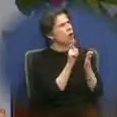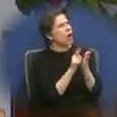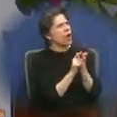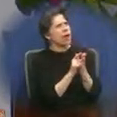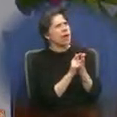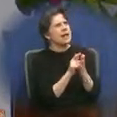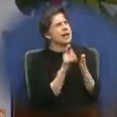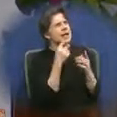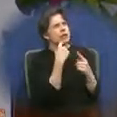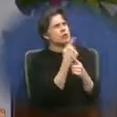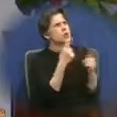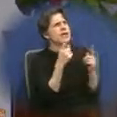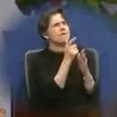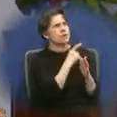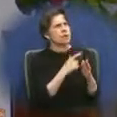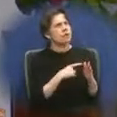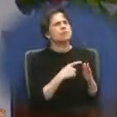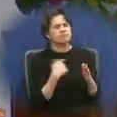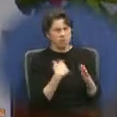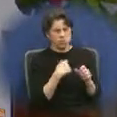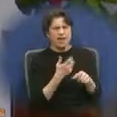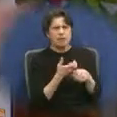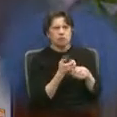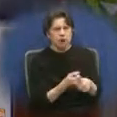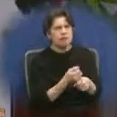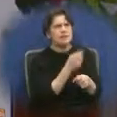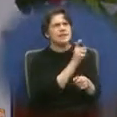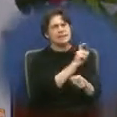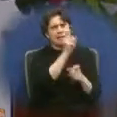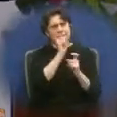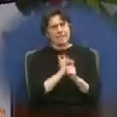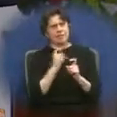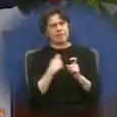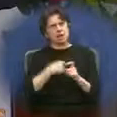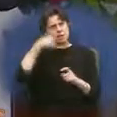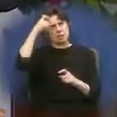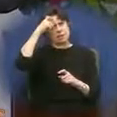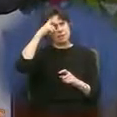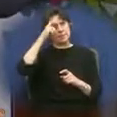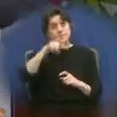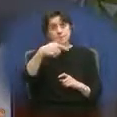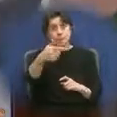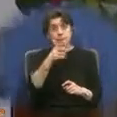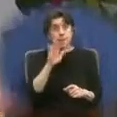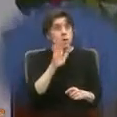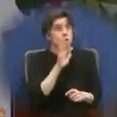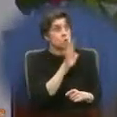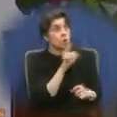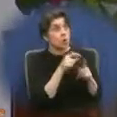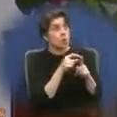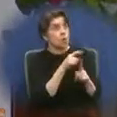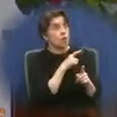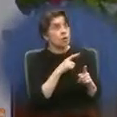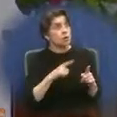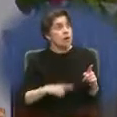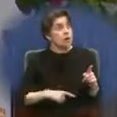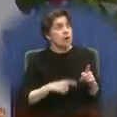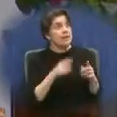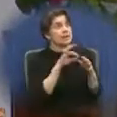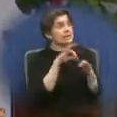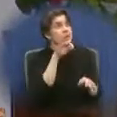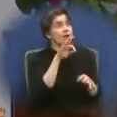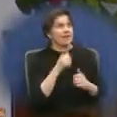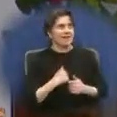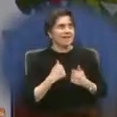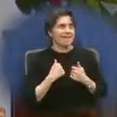The decree of the Lord is trustworthy, giving wisdom to the simple. Your words, Lord, are spirit and life. The